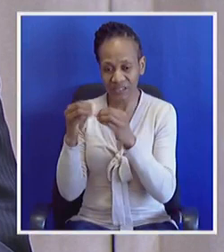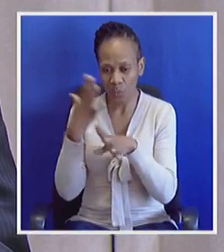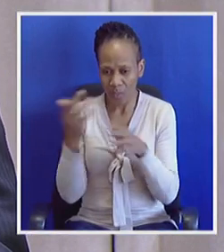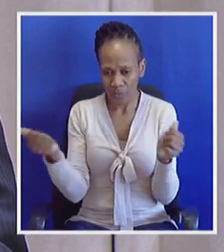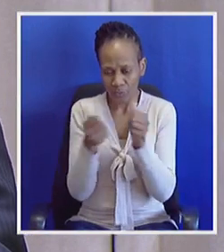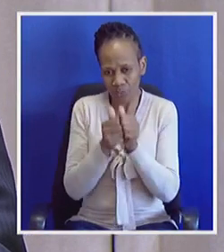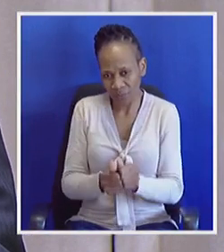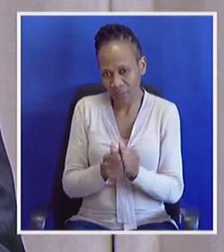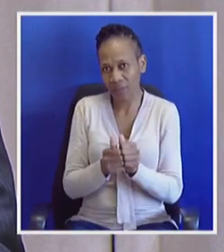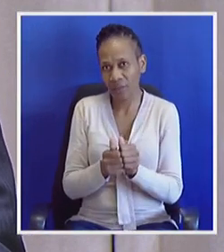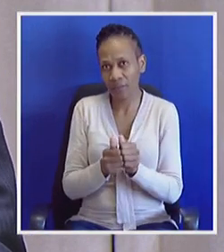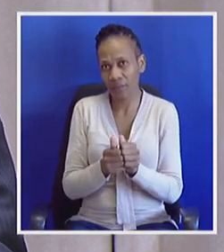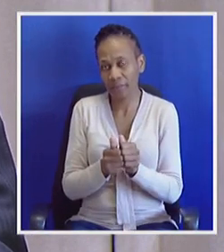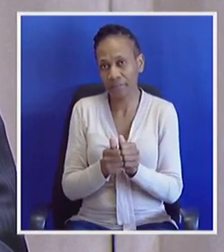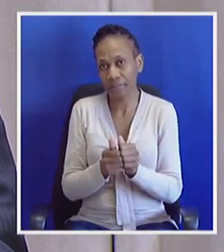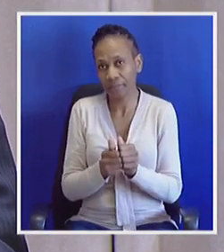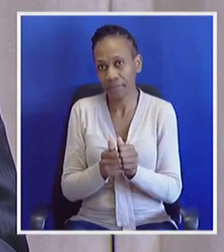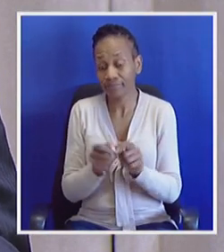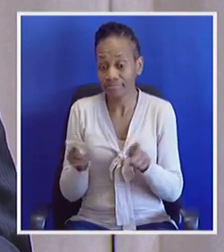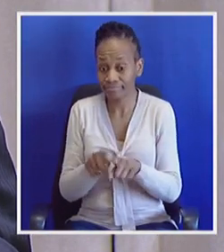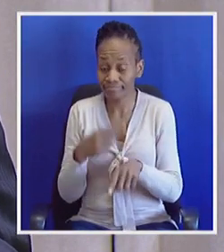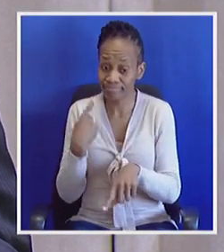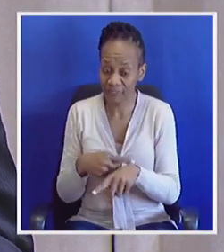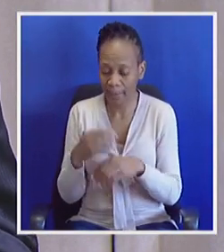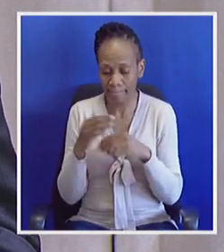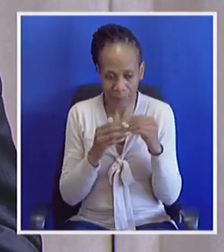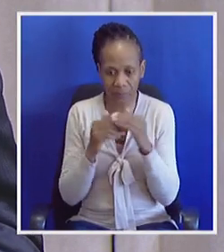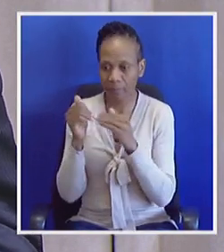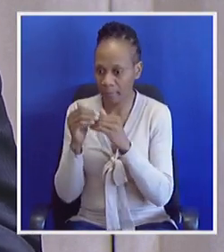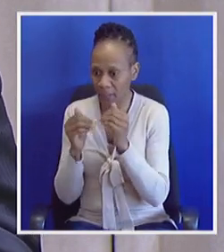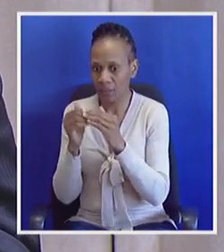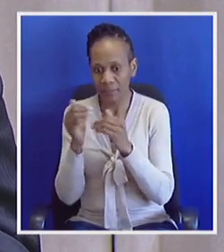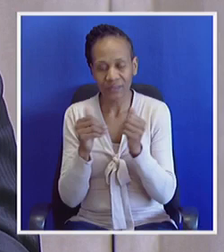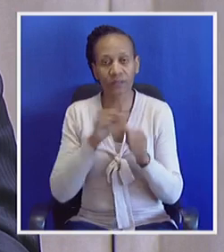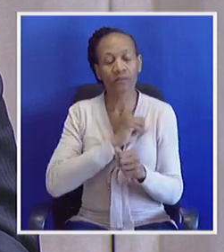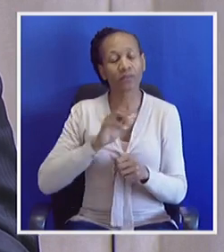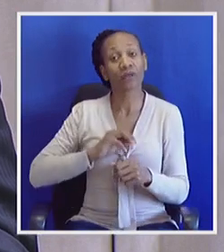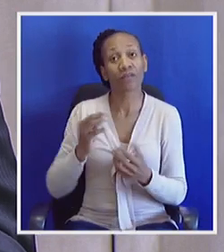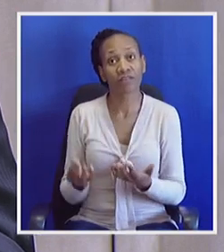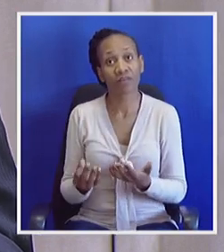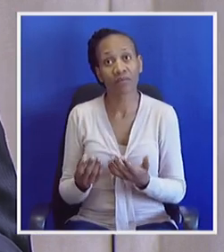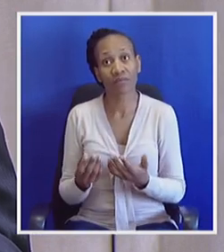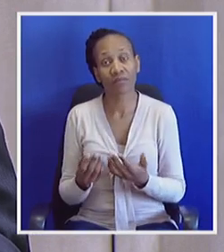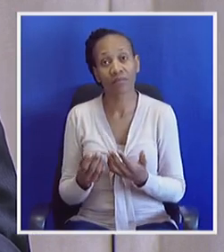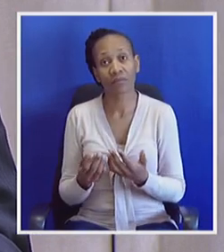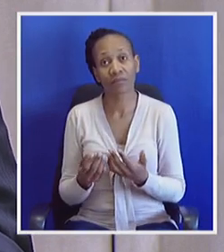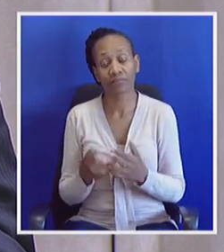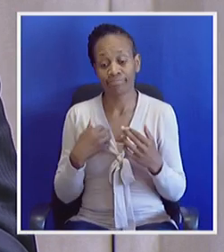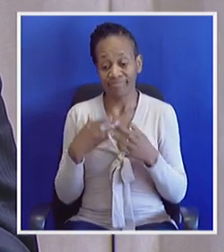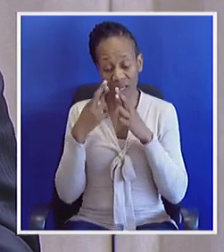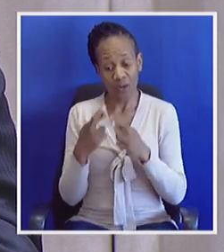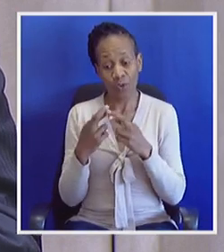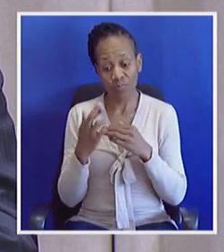collaboration whilst continuously building capacity of the civil service organizations, I hope